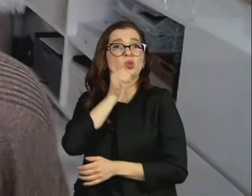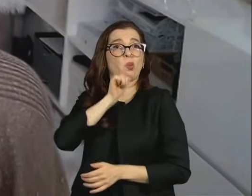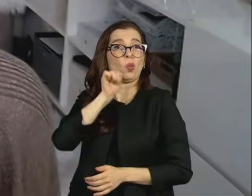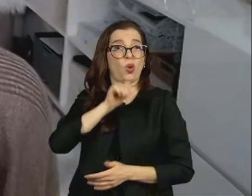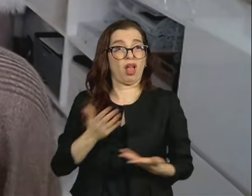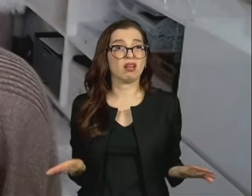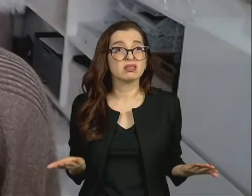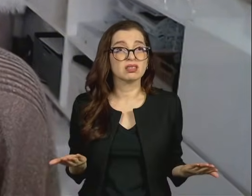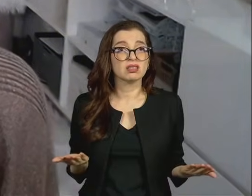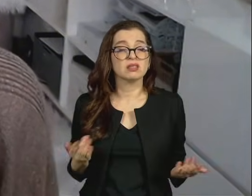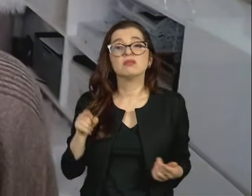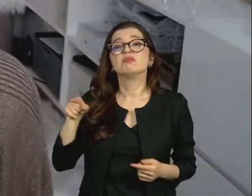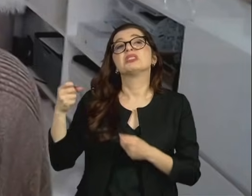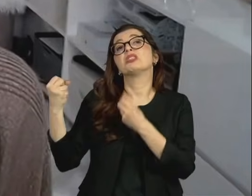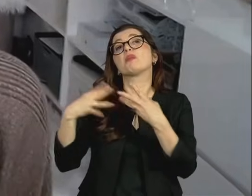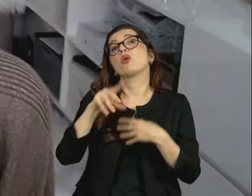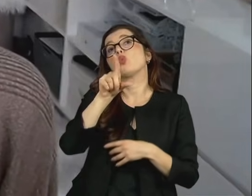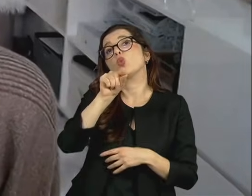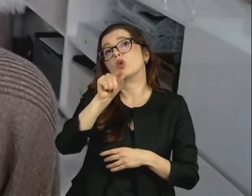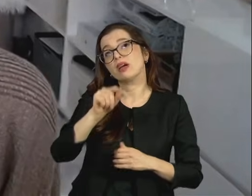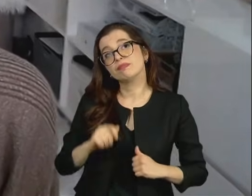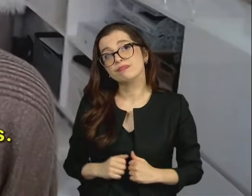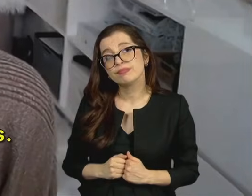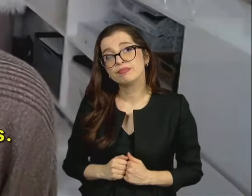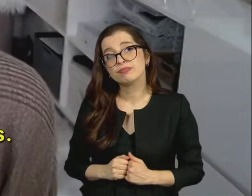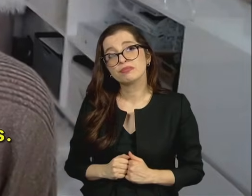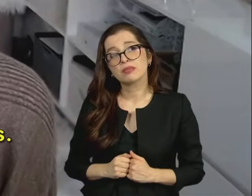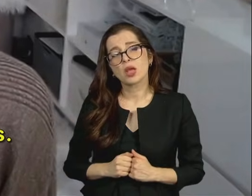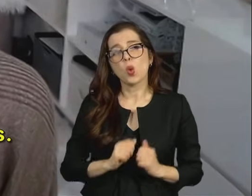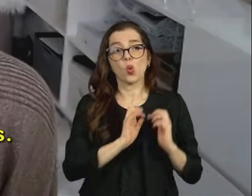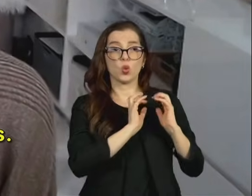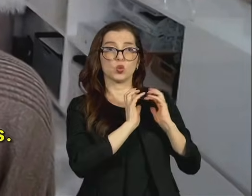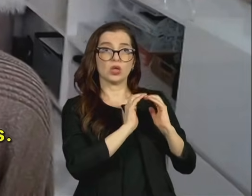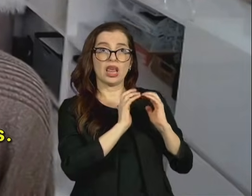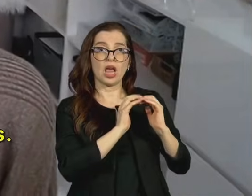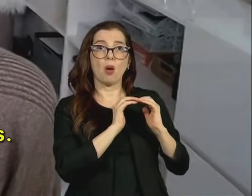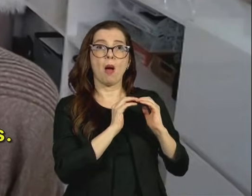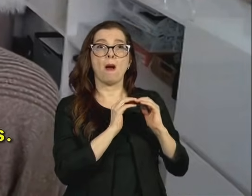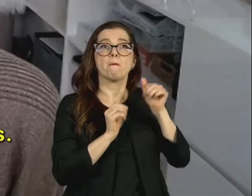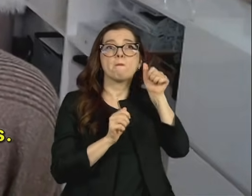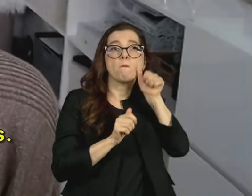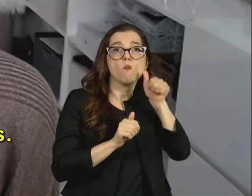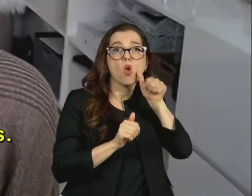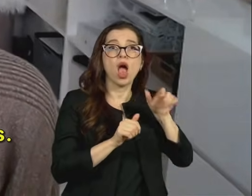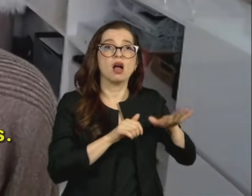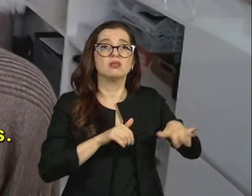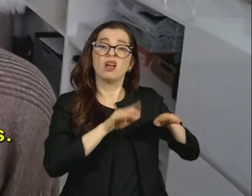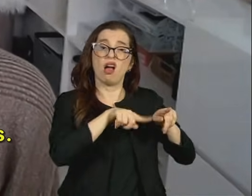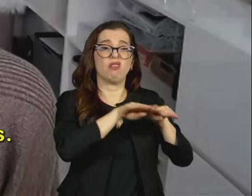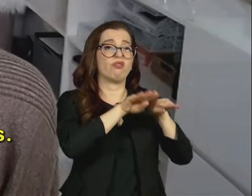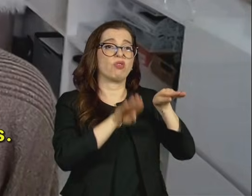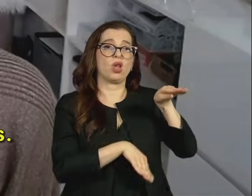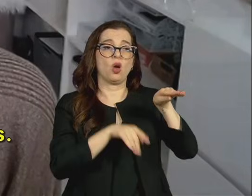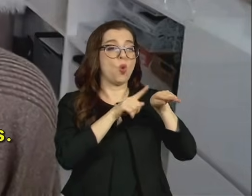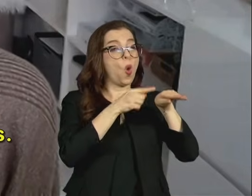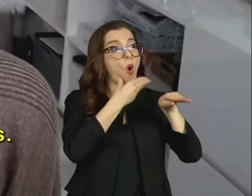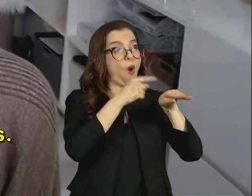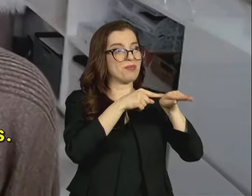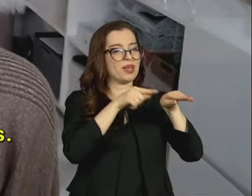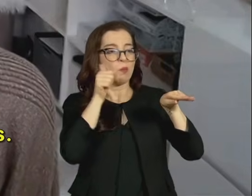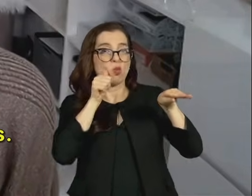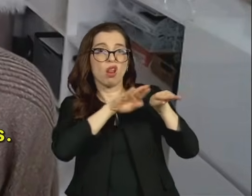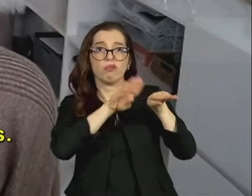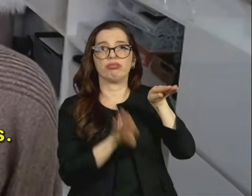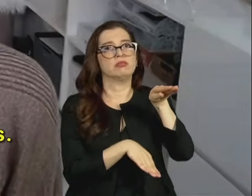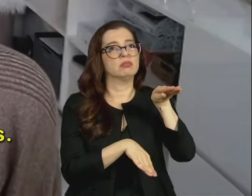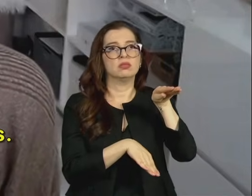so, and started out by saying that women's brains were inherently inferior to men's